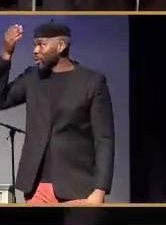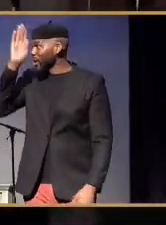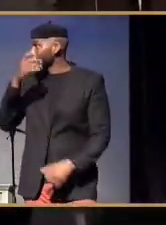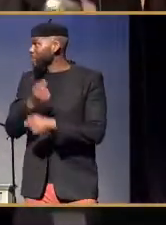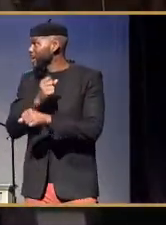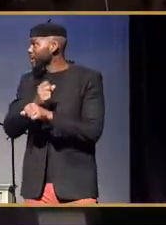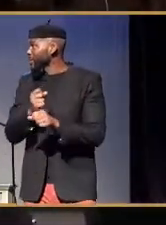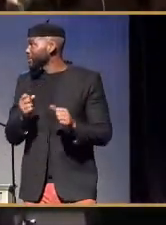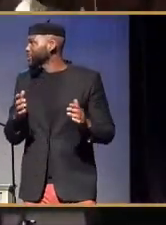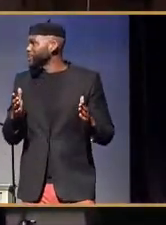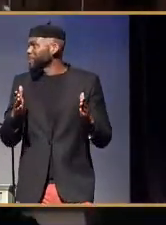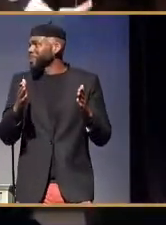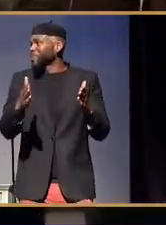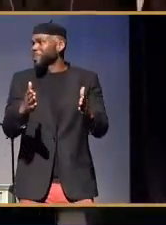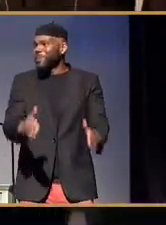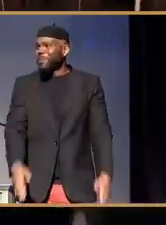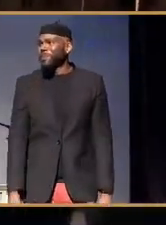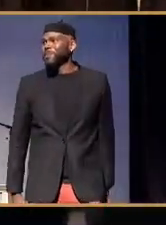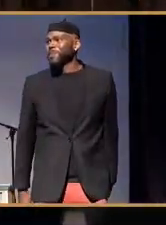Hallelujah.